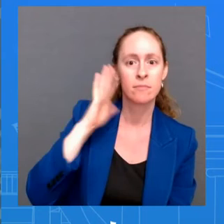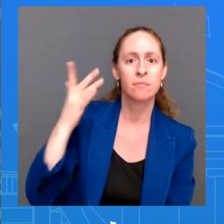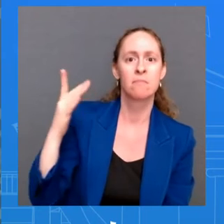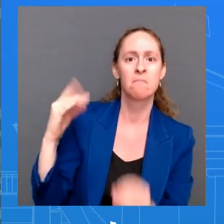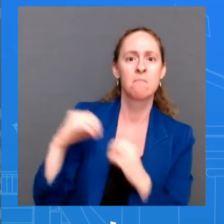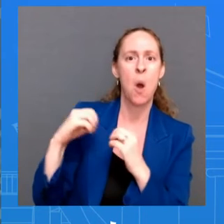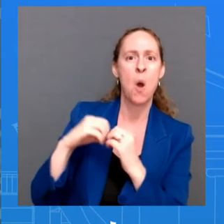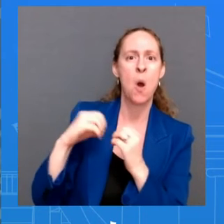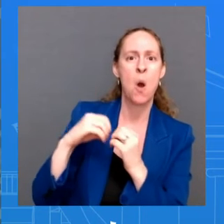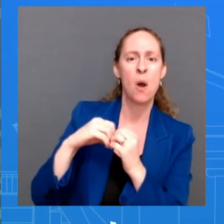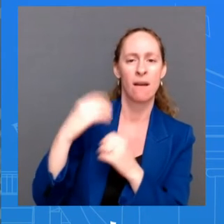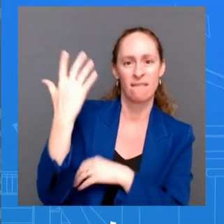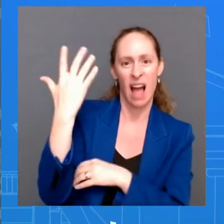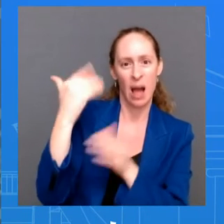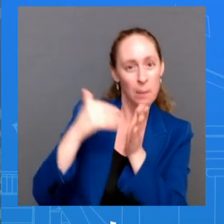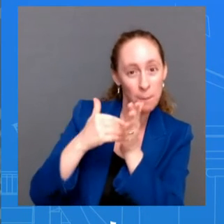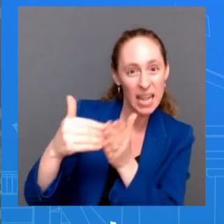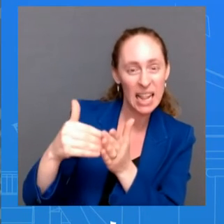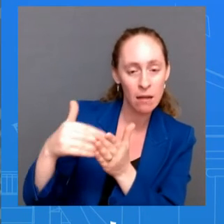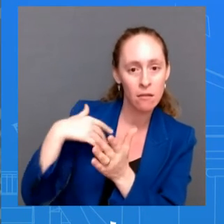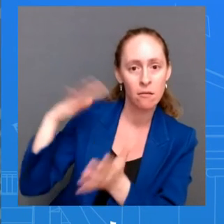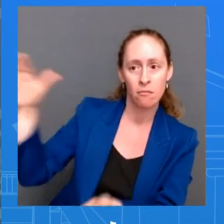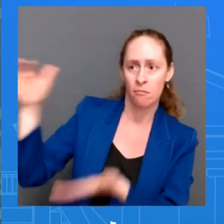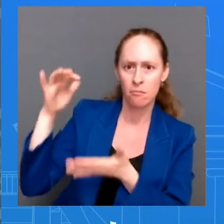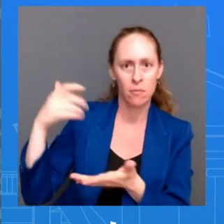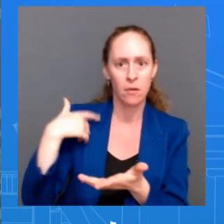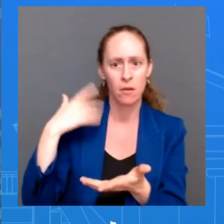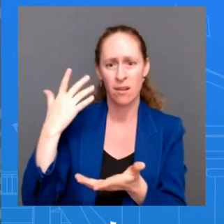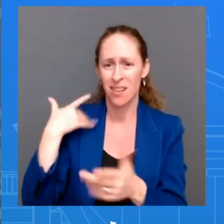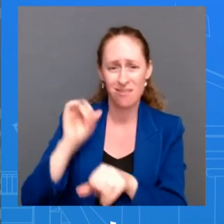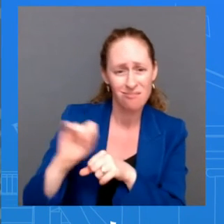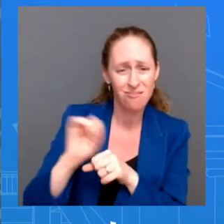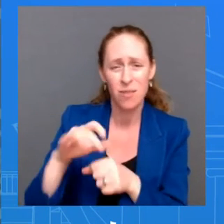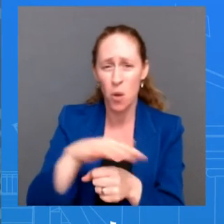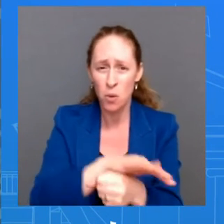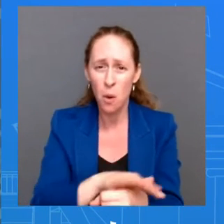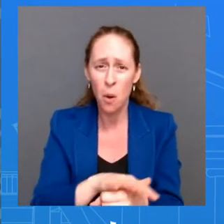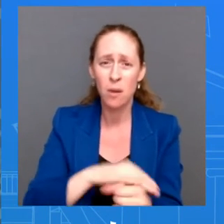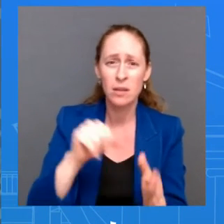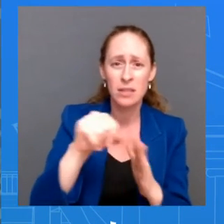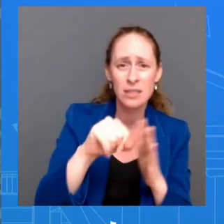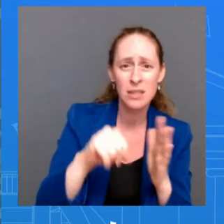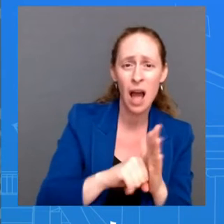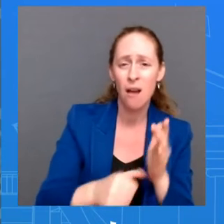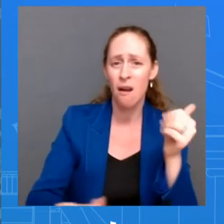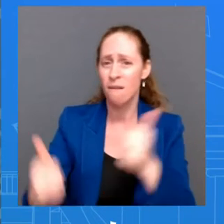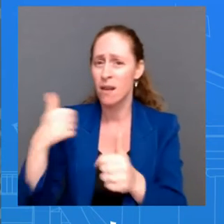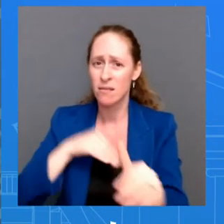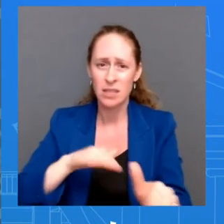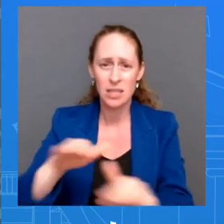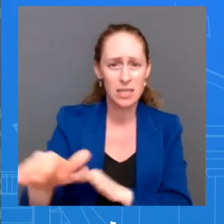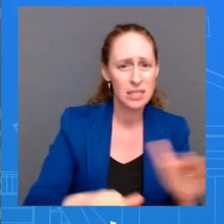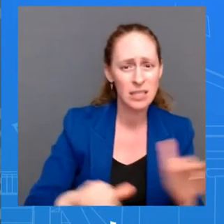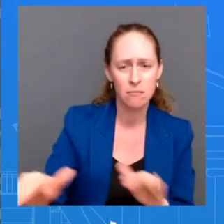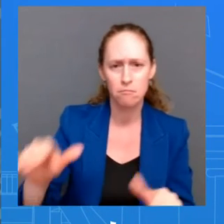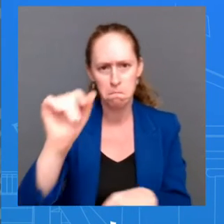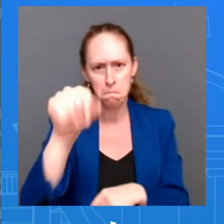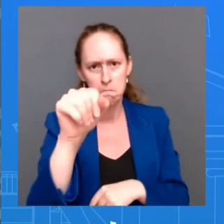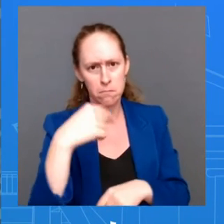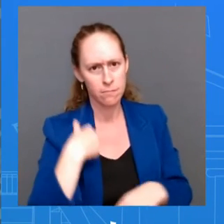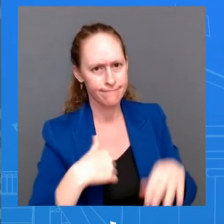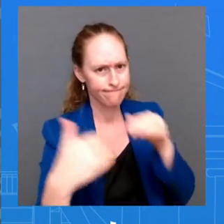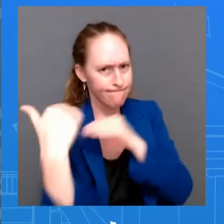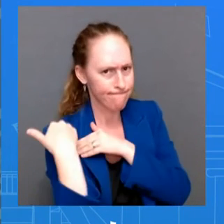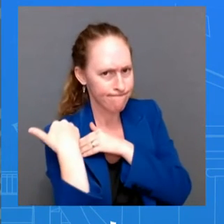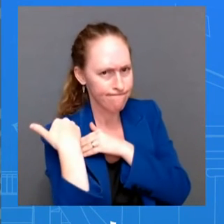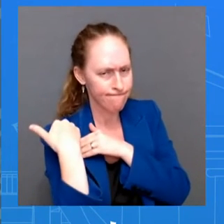with state and local legislators. We think it is our responsibility to fight this virus. We know